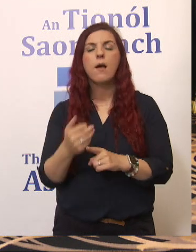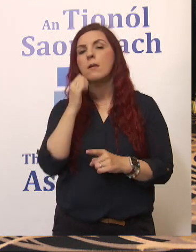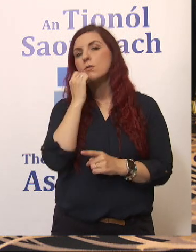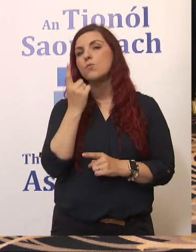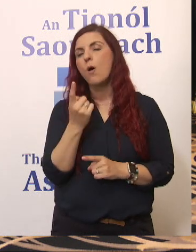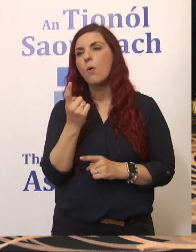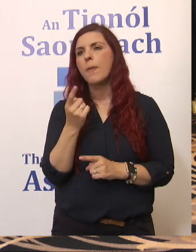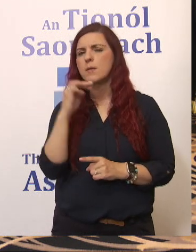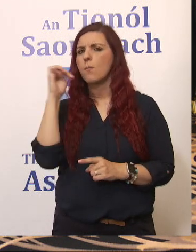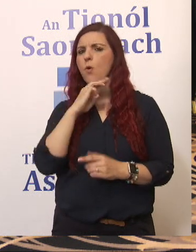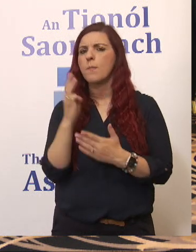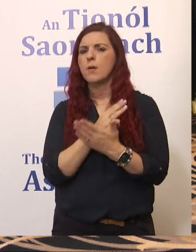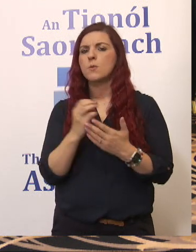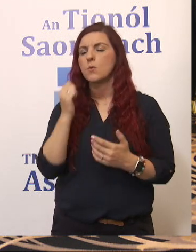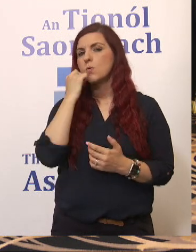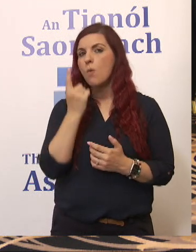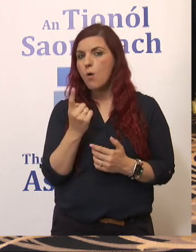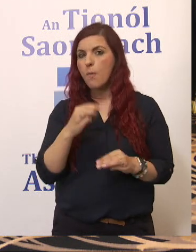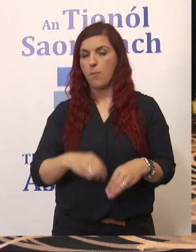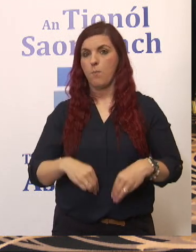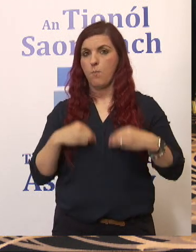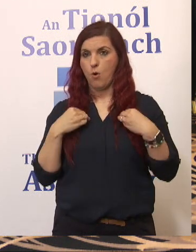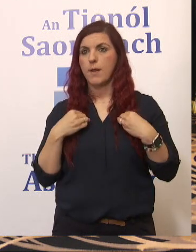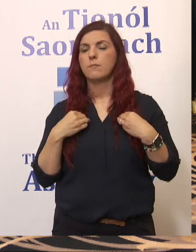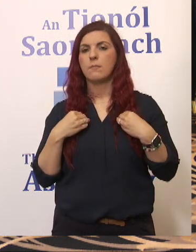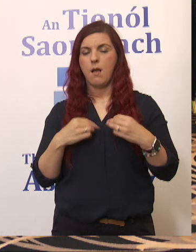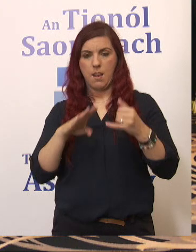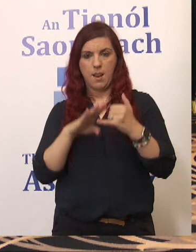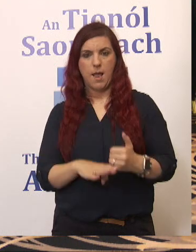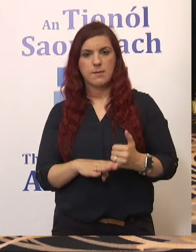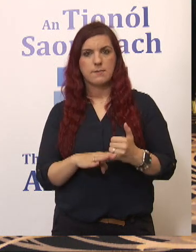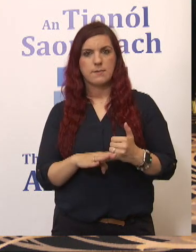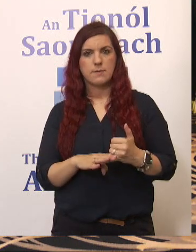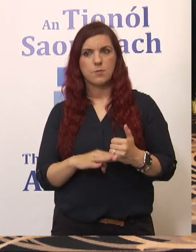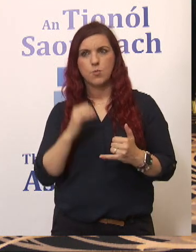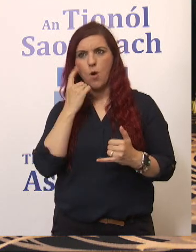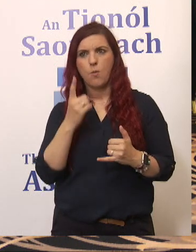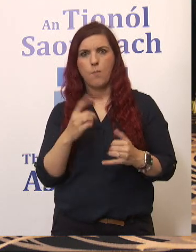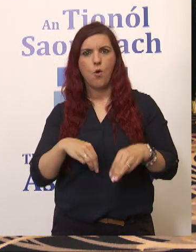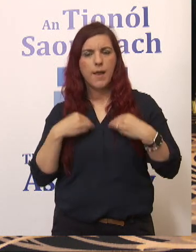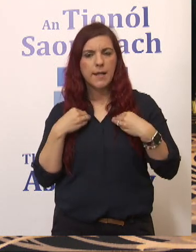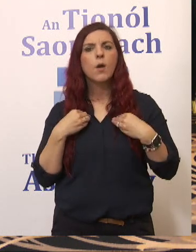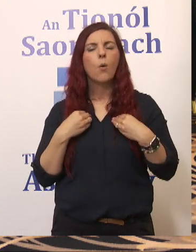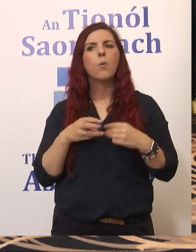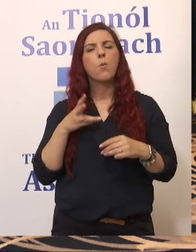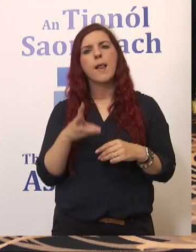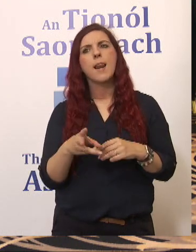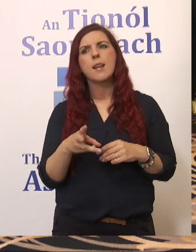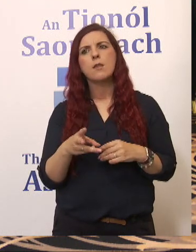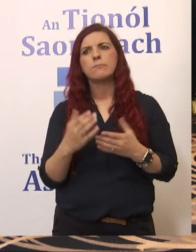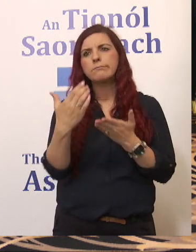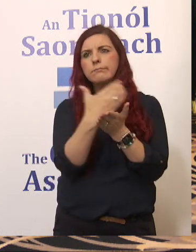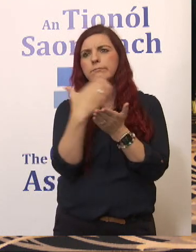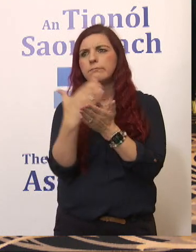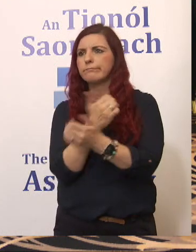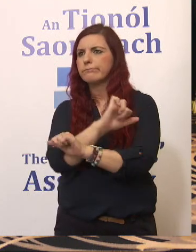really key part of it. So tomorrow morning, our last session, we want to capture your thoughts. And the reason I